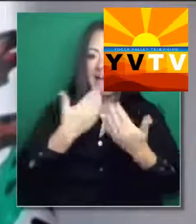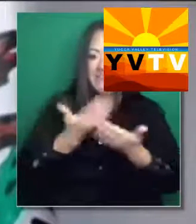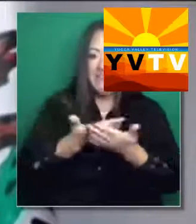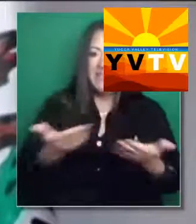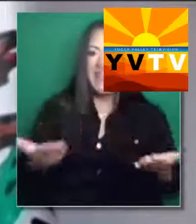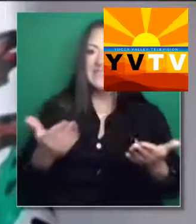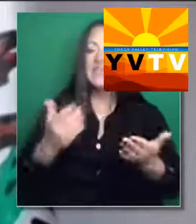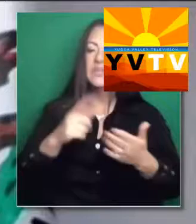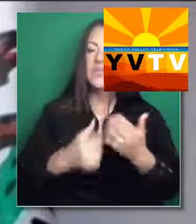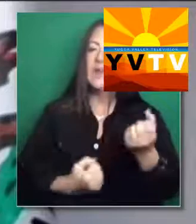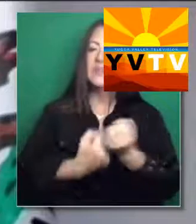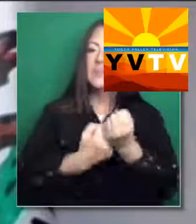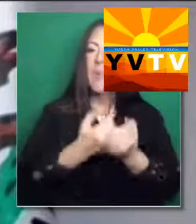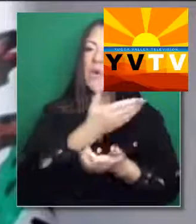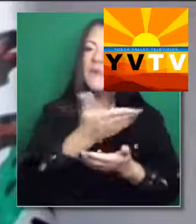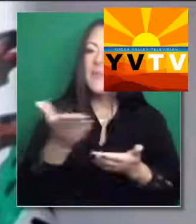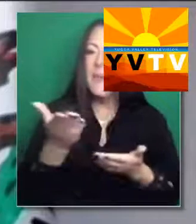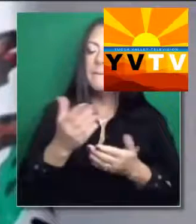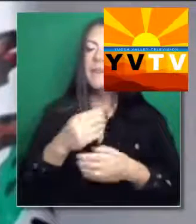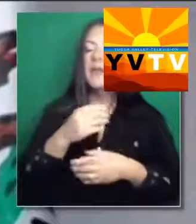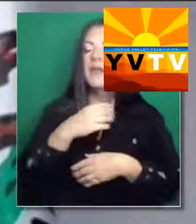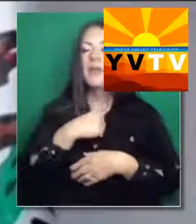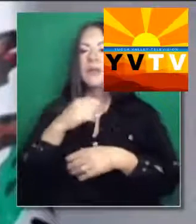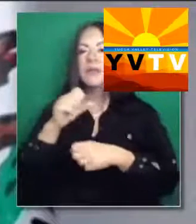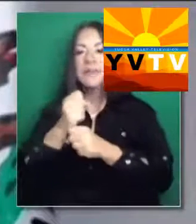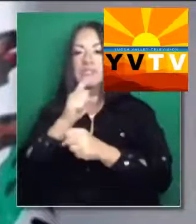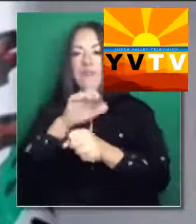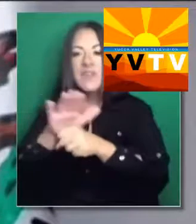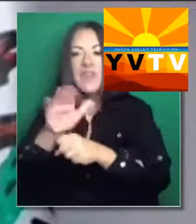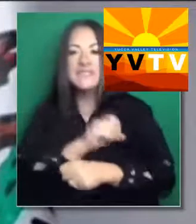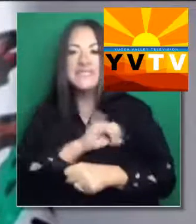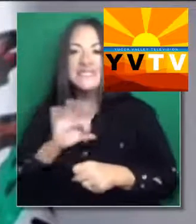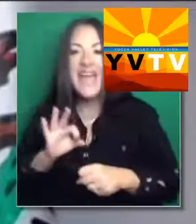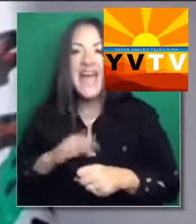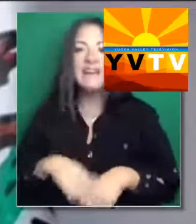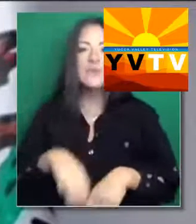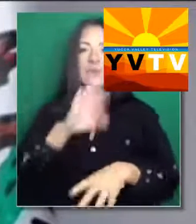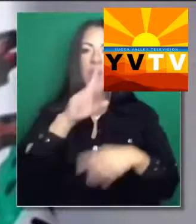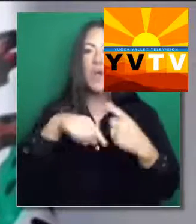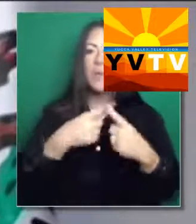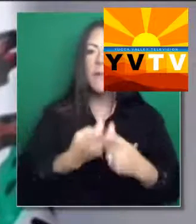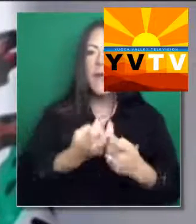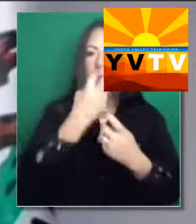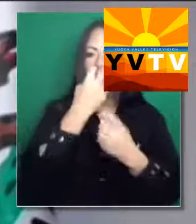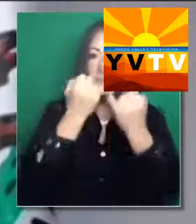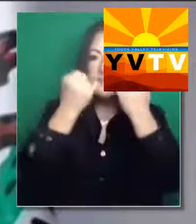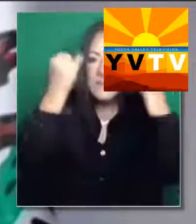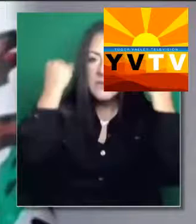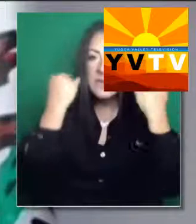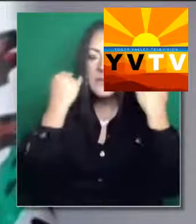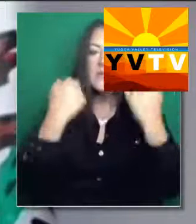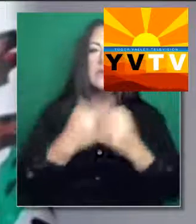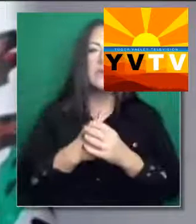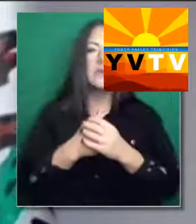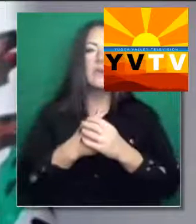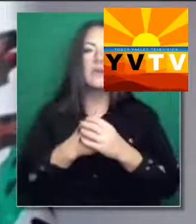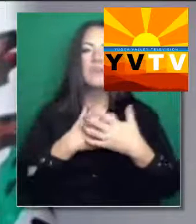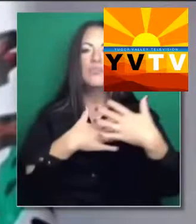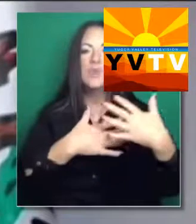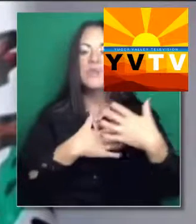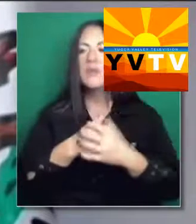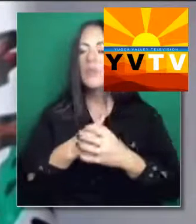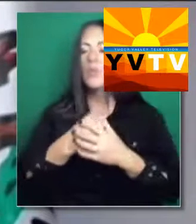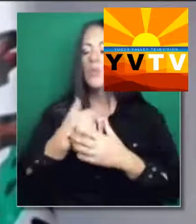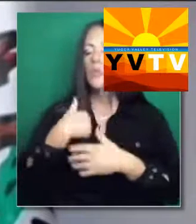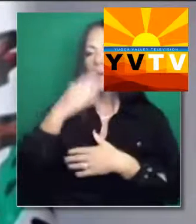supplies, the staff. We talked about oxygen. We're talking about additional nursing, traveling nurses arriving to the state